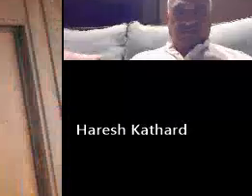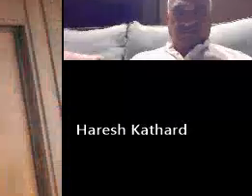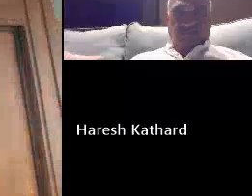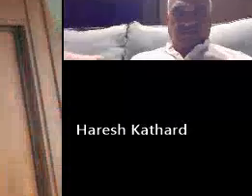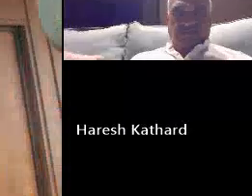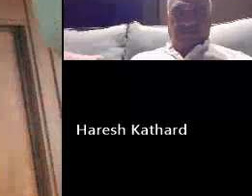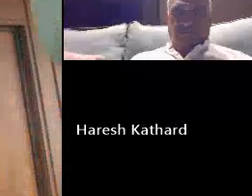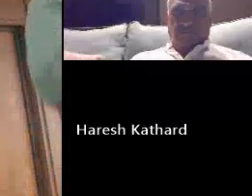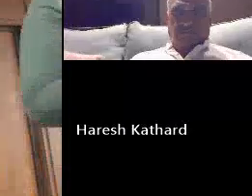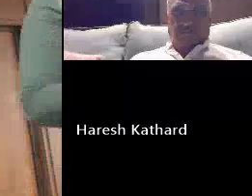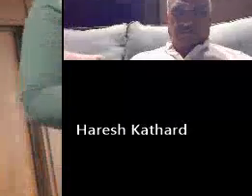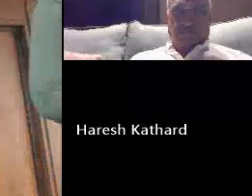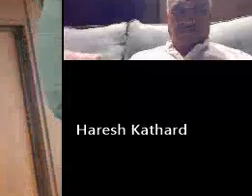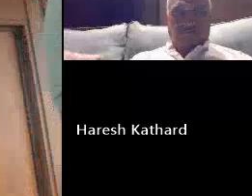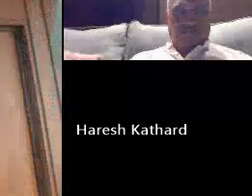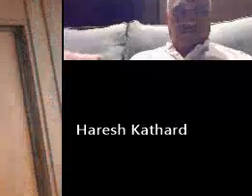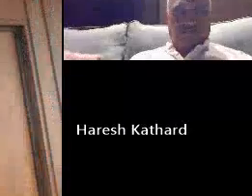I heard it.